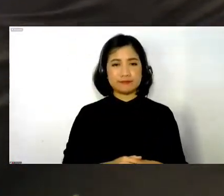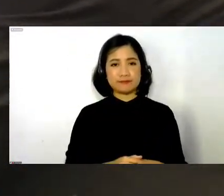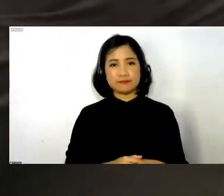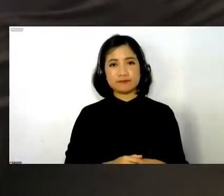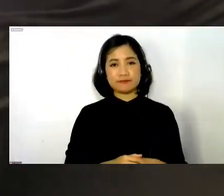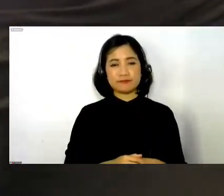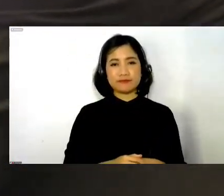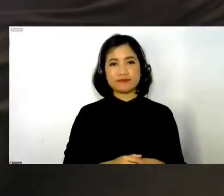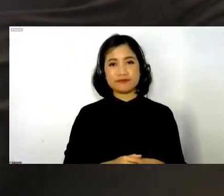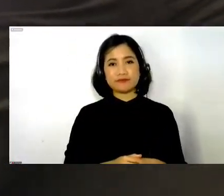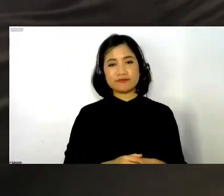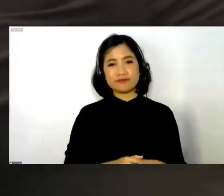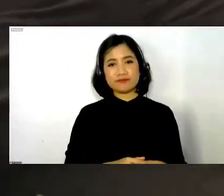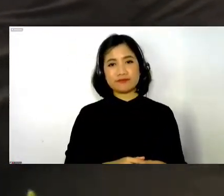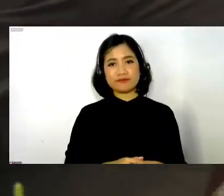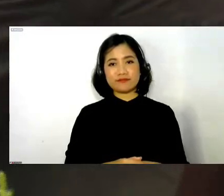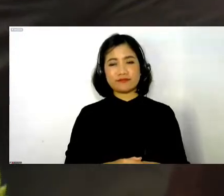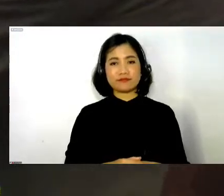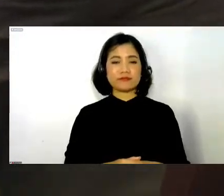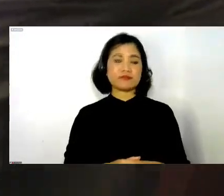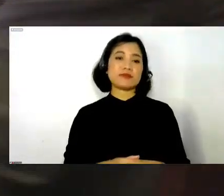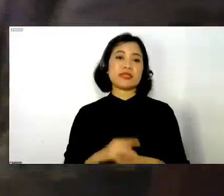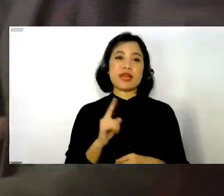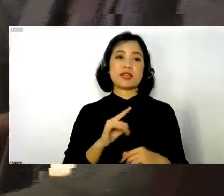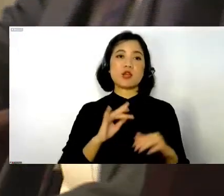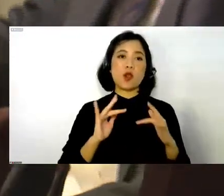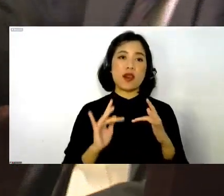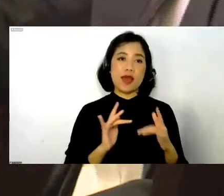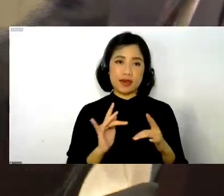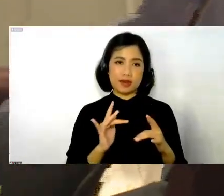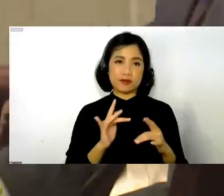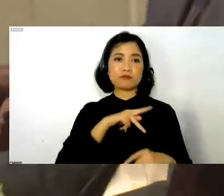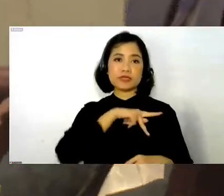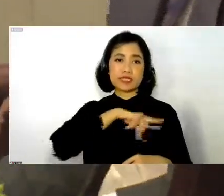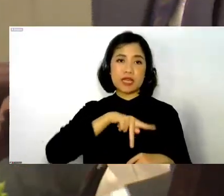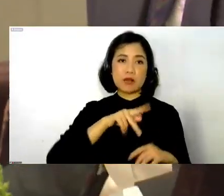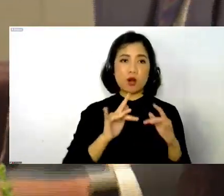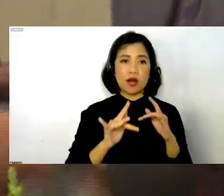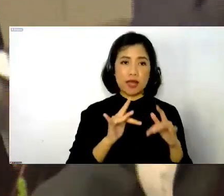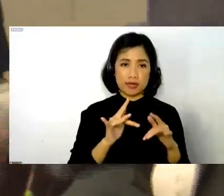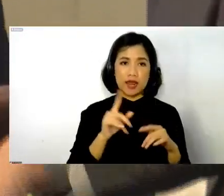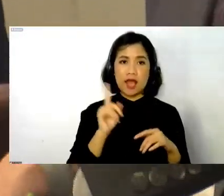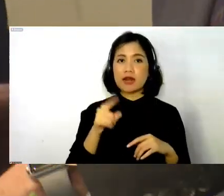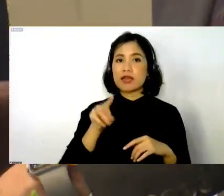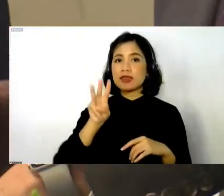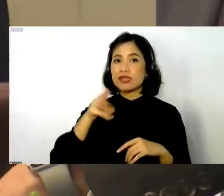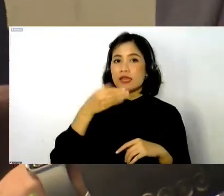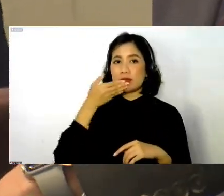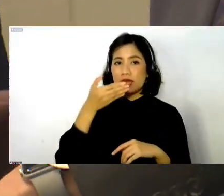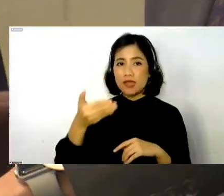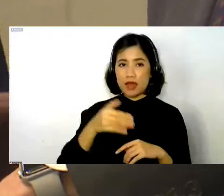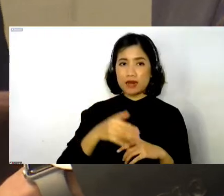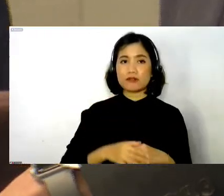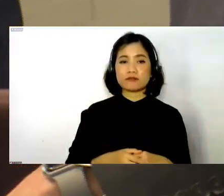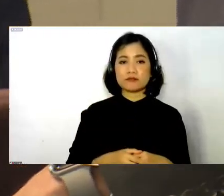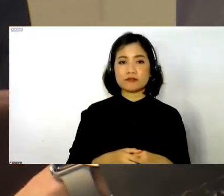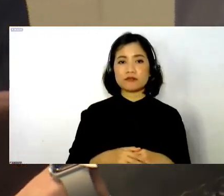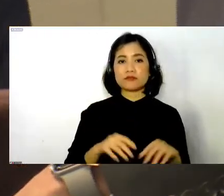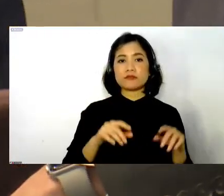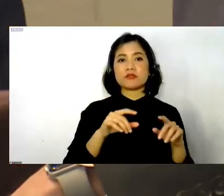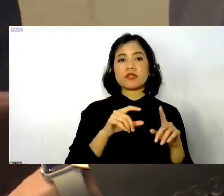we do piloting, we do some experiment. We work with many colleagues from the US, from the Europe,